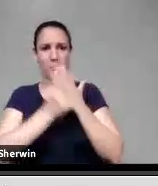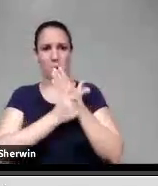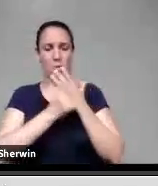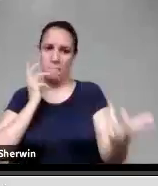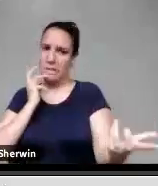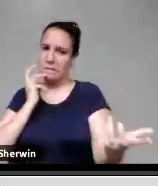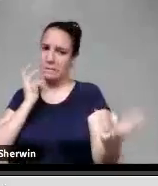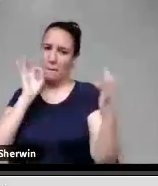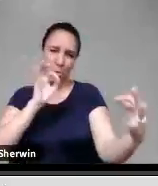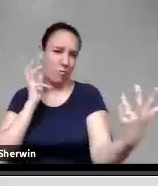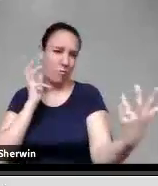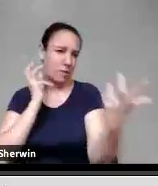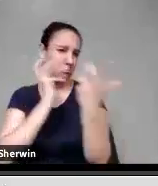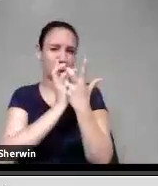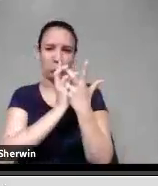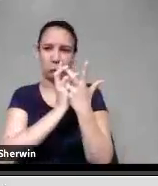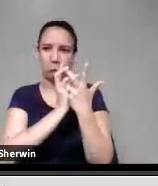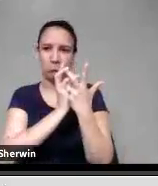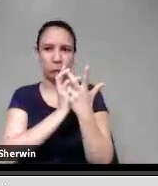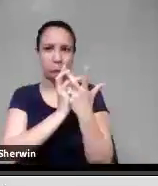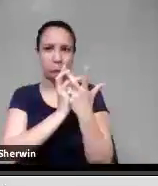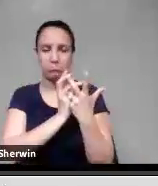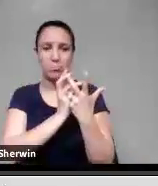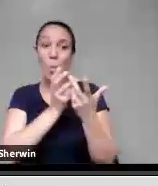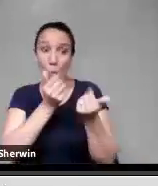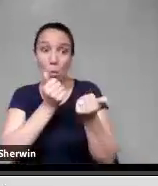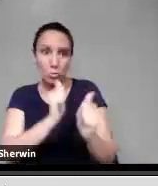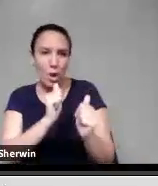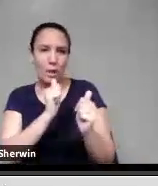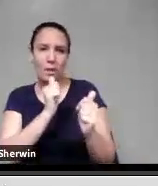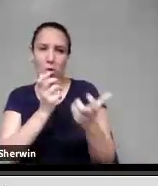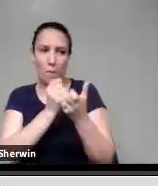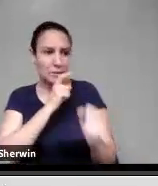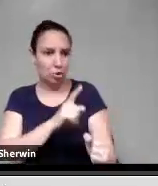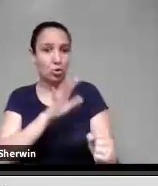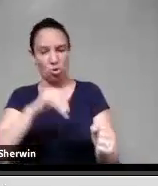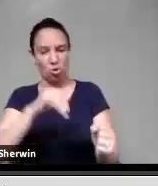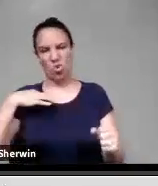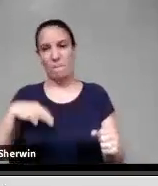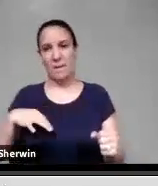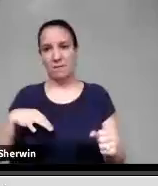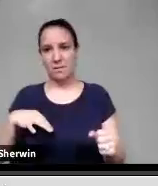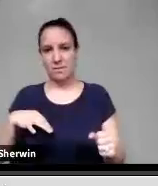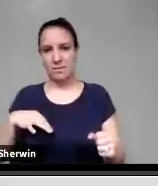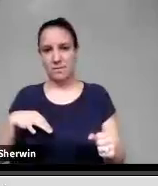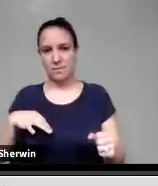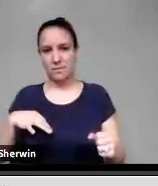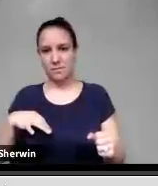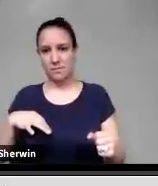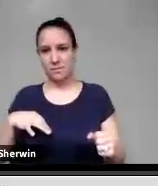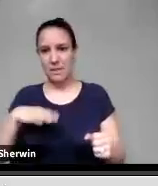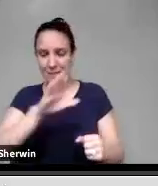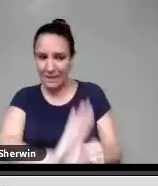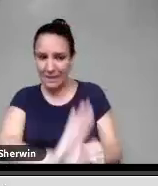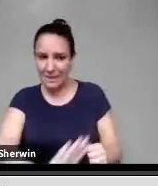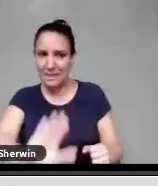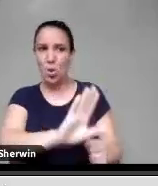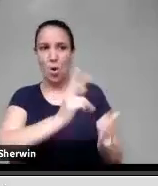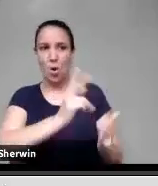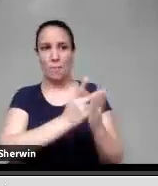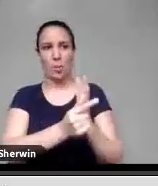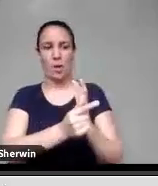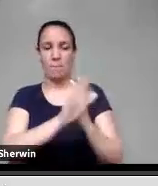you want, or we'll get as close to that as we can. So the benefits are, it's their program, it's their